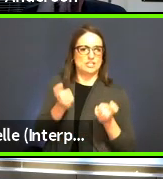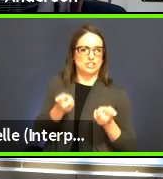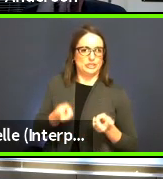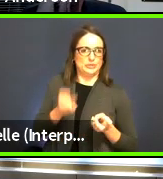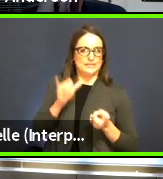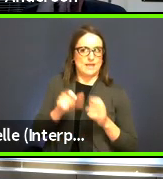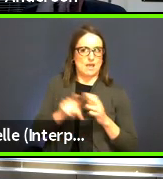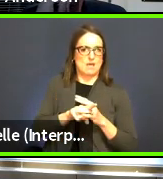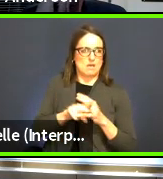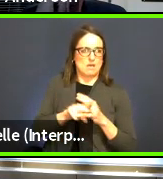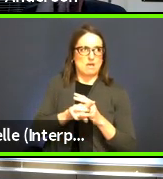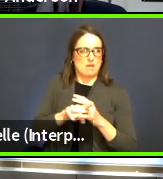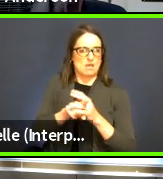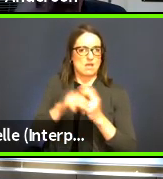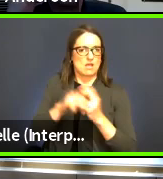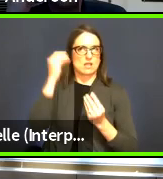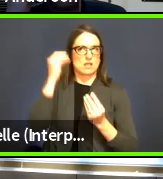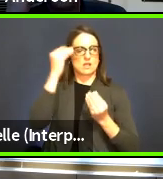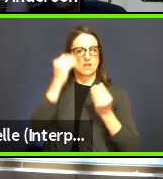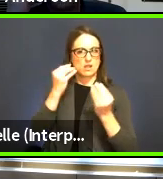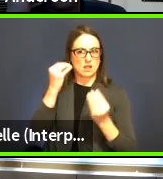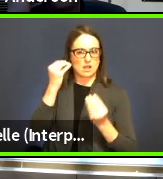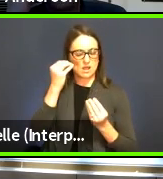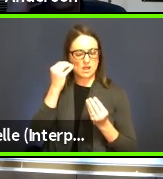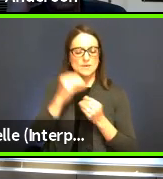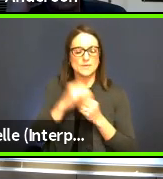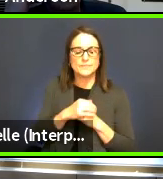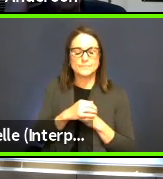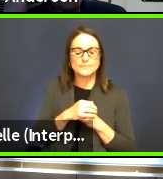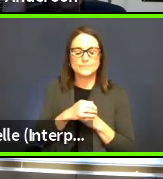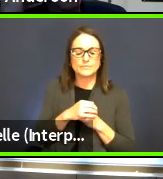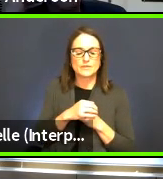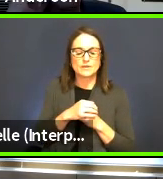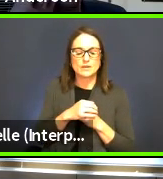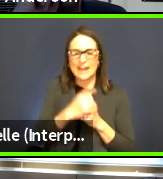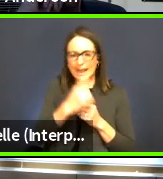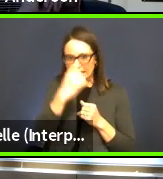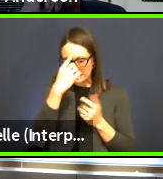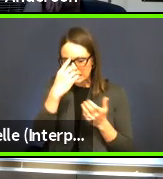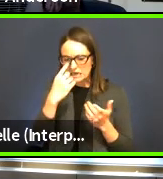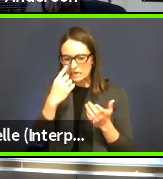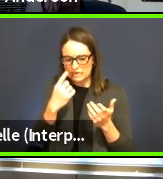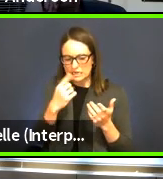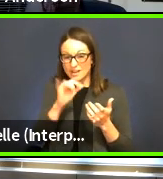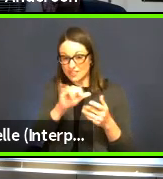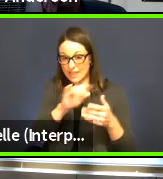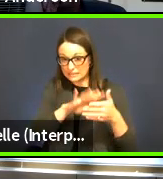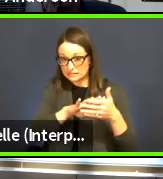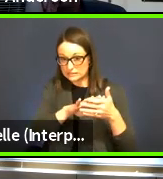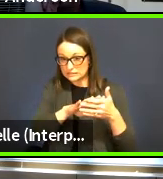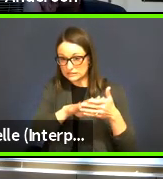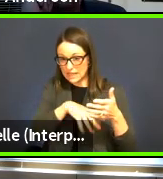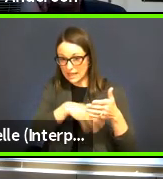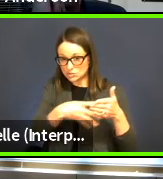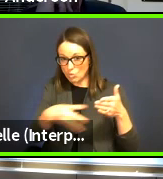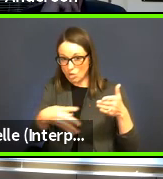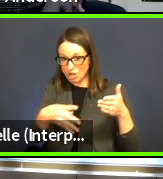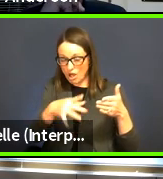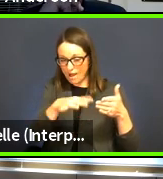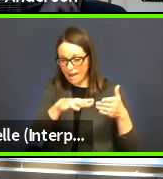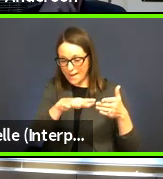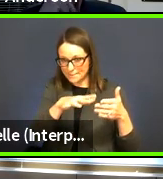I think the fact that you preempted the scheduled